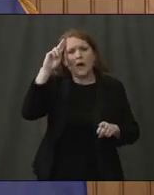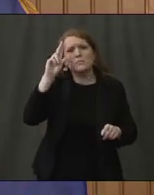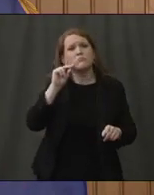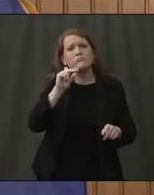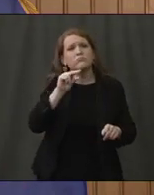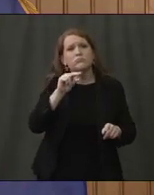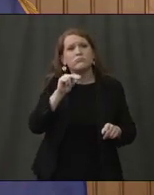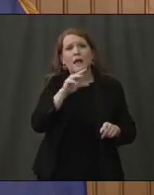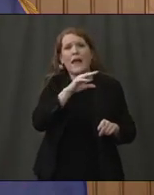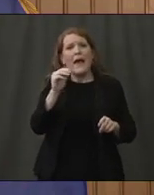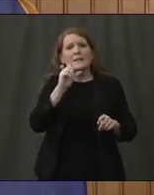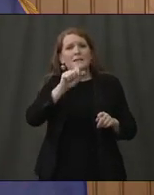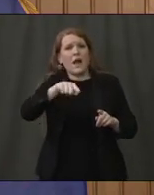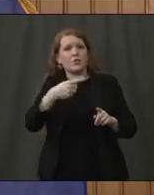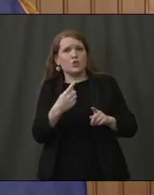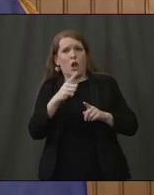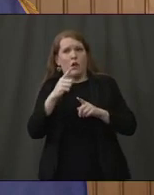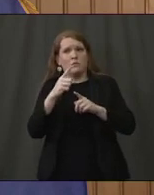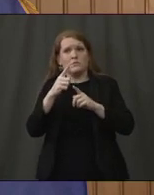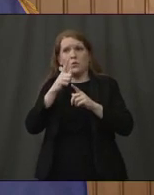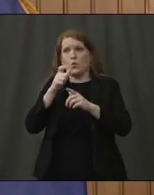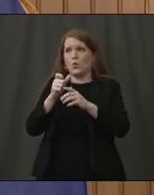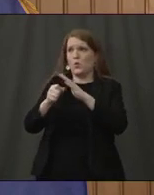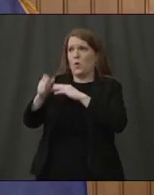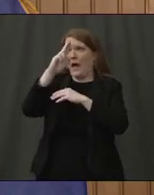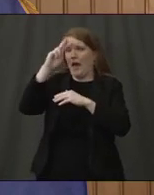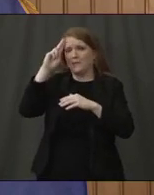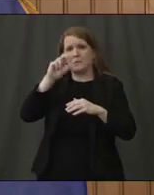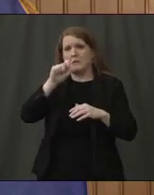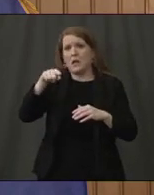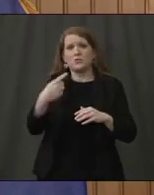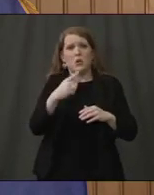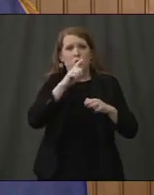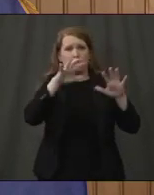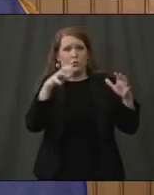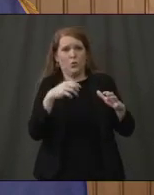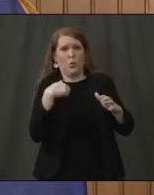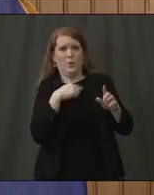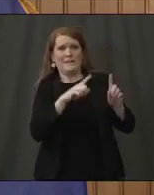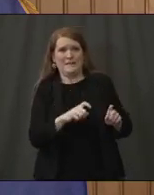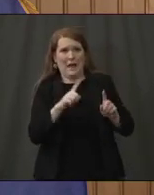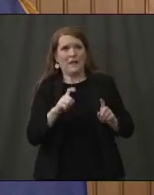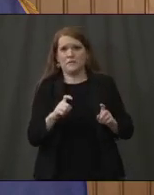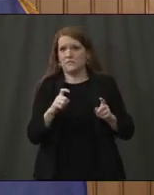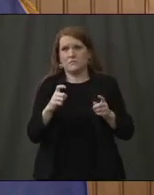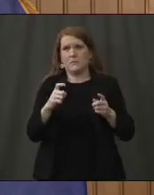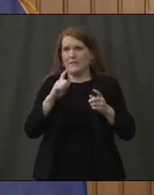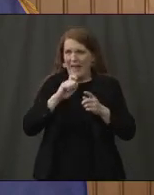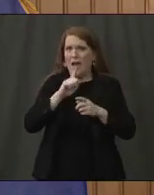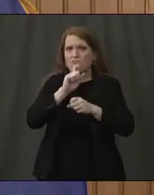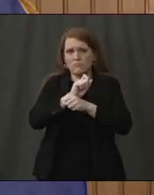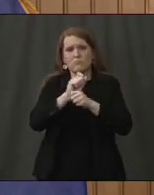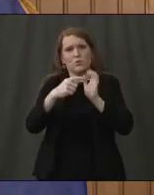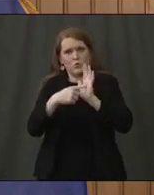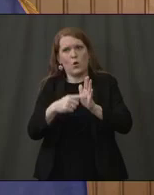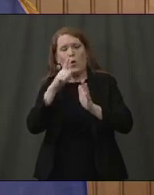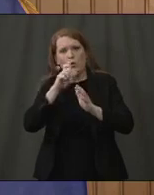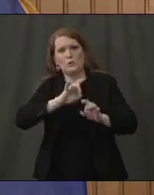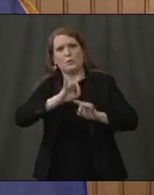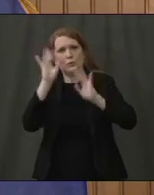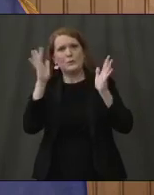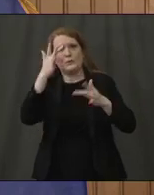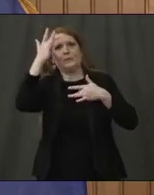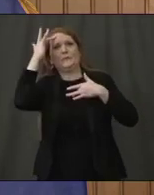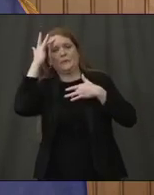that's infected out there. So, Josh and our DPH team are working carefully as we relook at these models all the